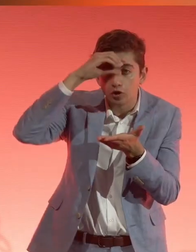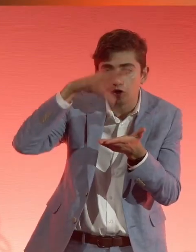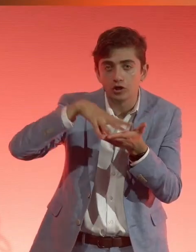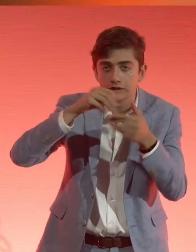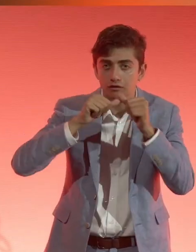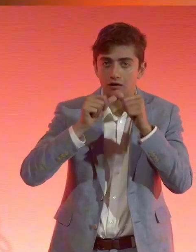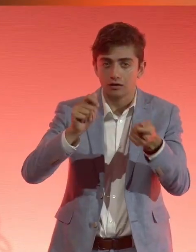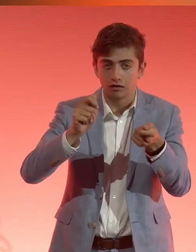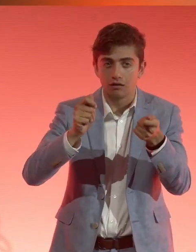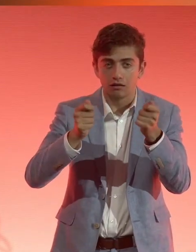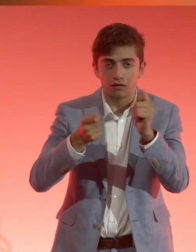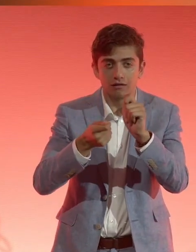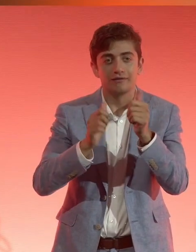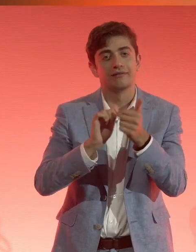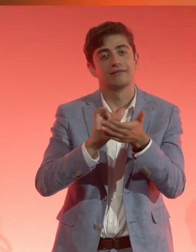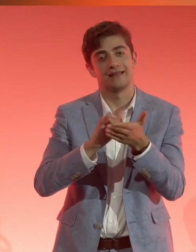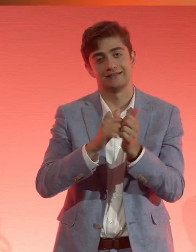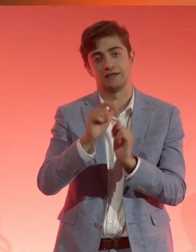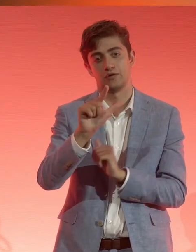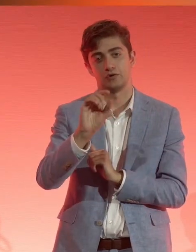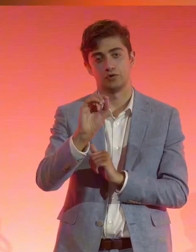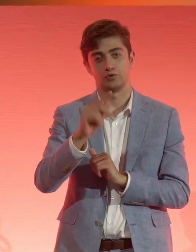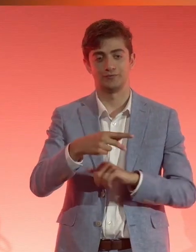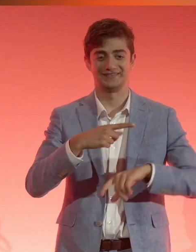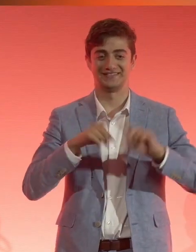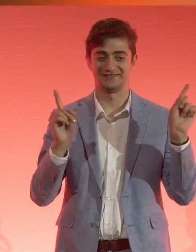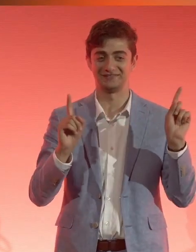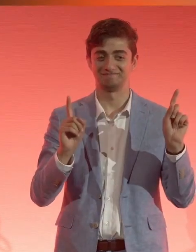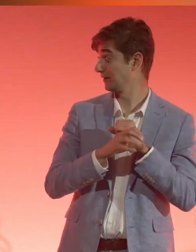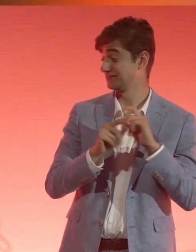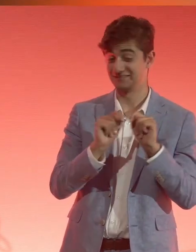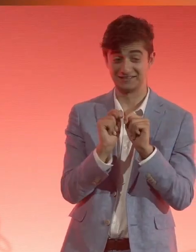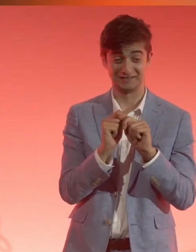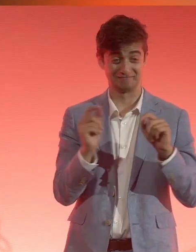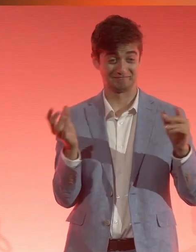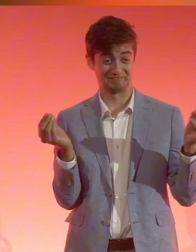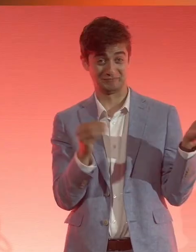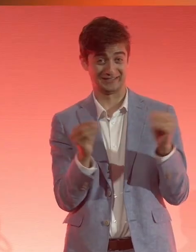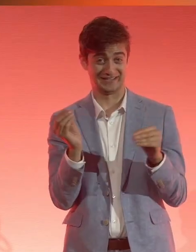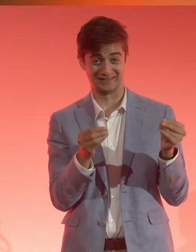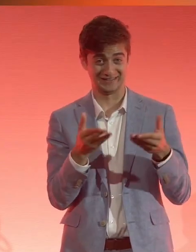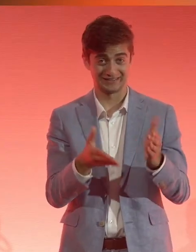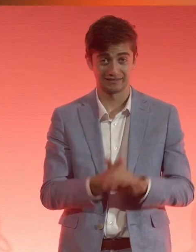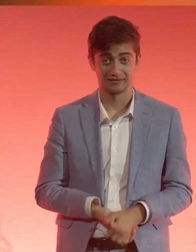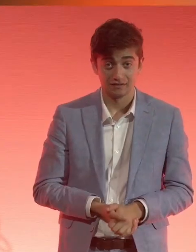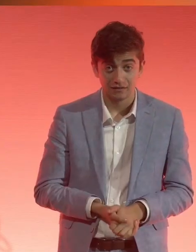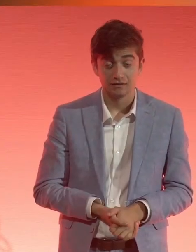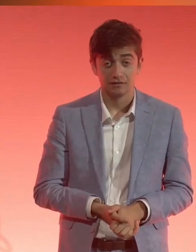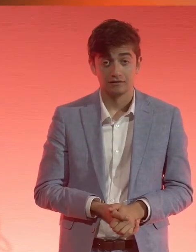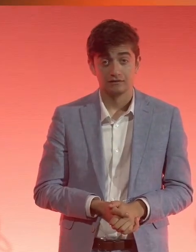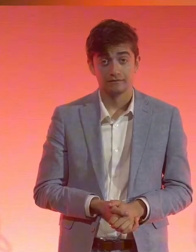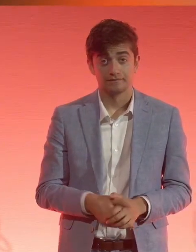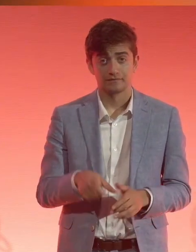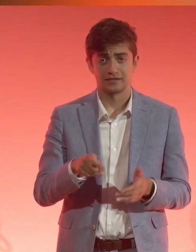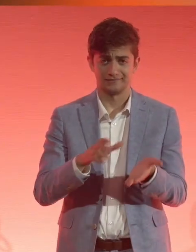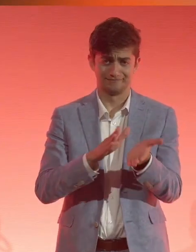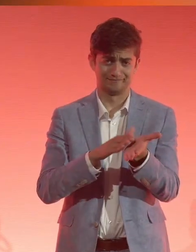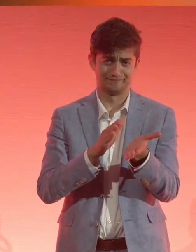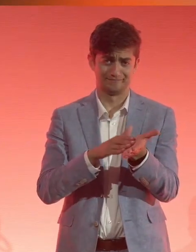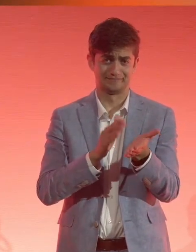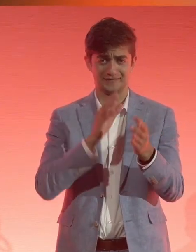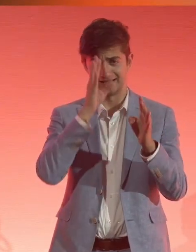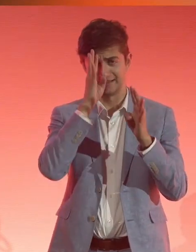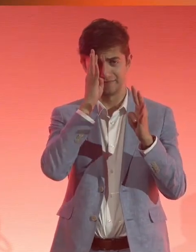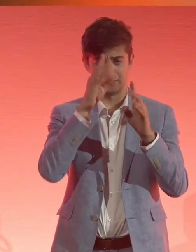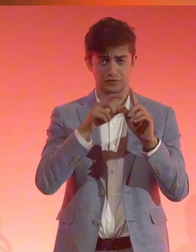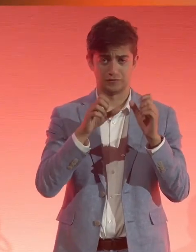loop. And this is exactly what our marketing team has put together. I got to give these innovators in marketing a huge round of